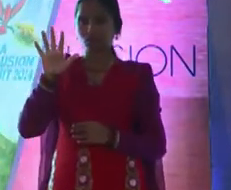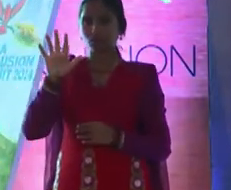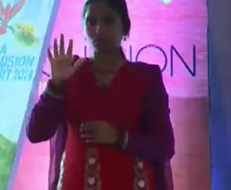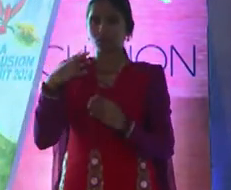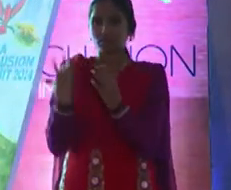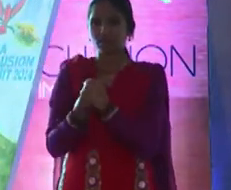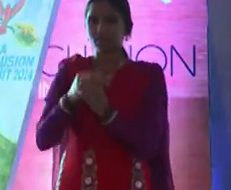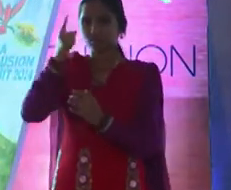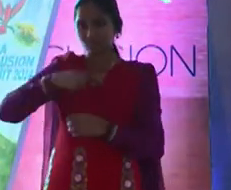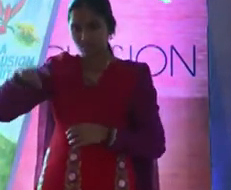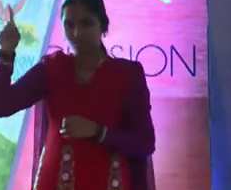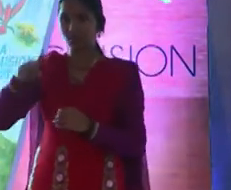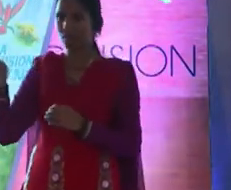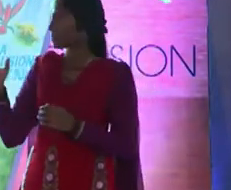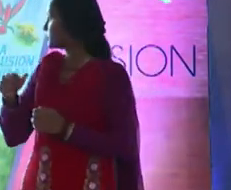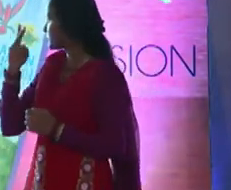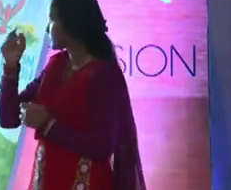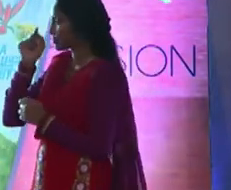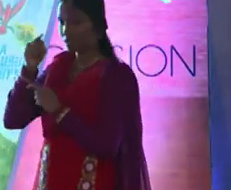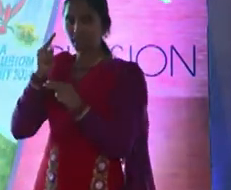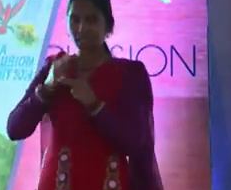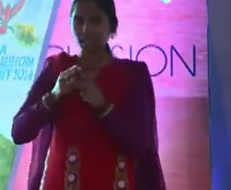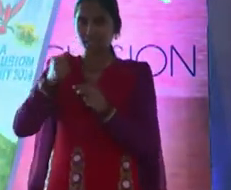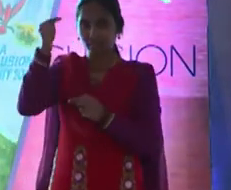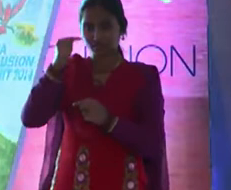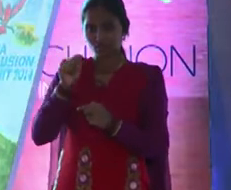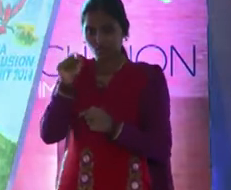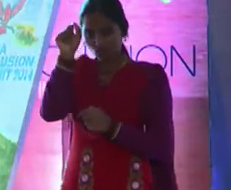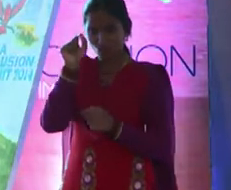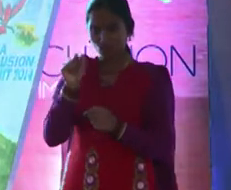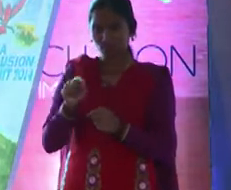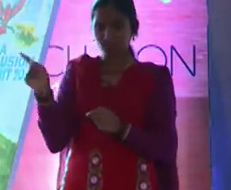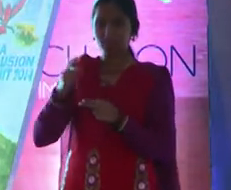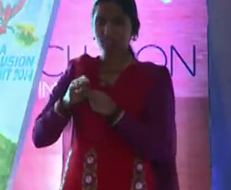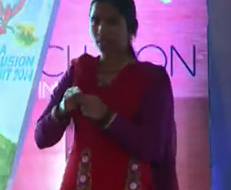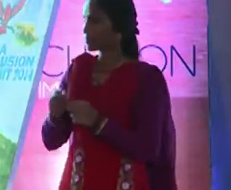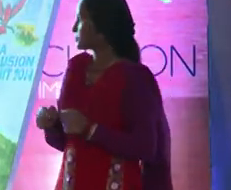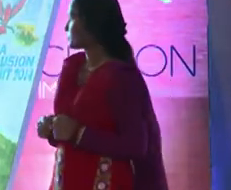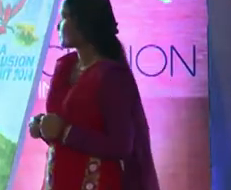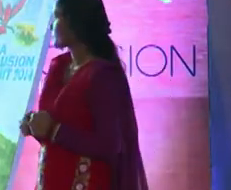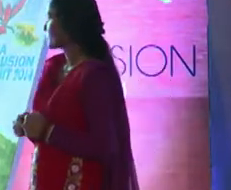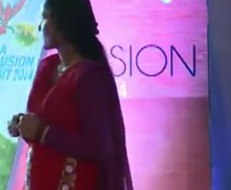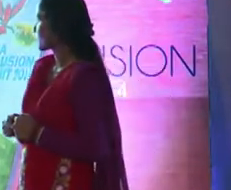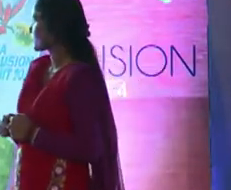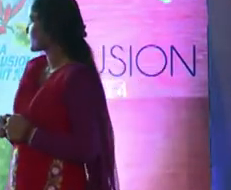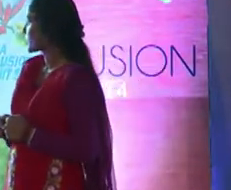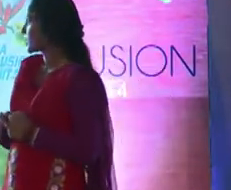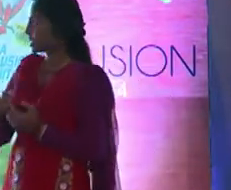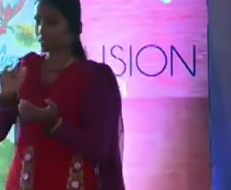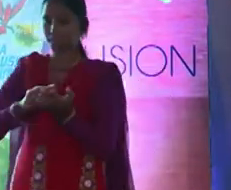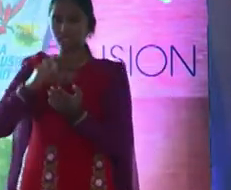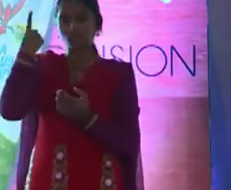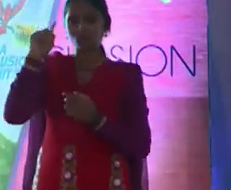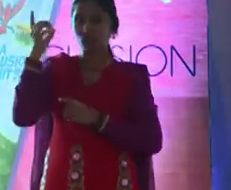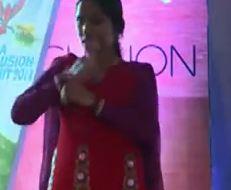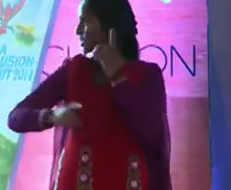and Universal Design, the Institute for Sign Language and Research and Training Center, the National Institute of Mental Health Rehabilitation,